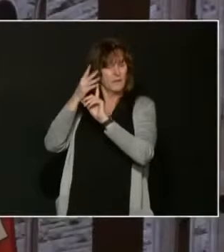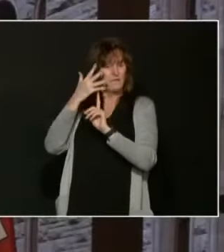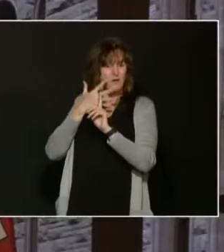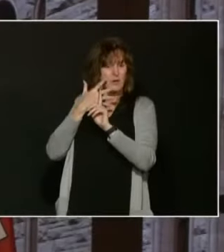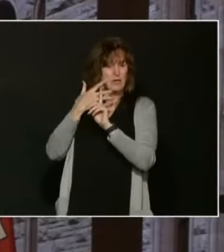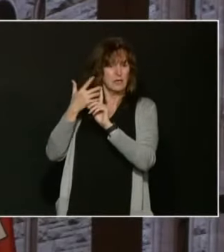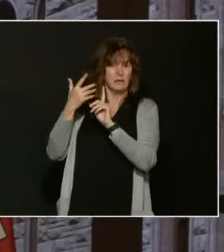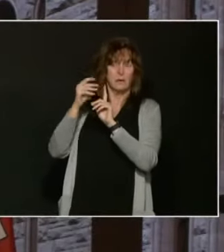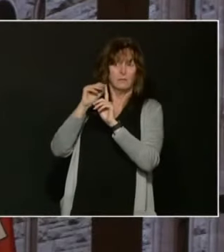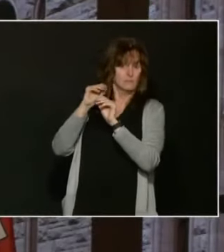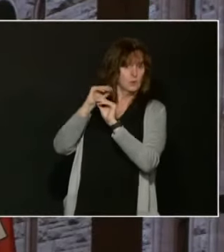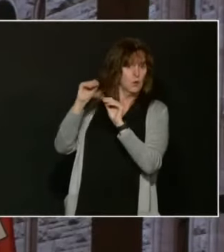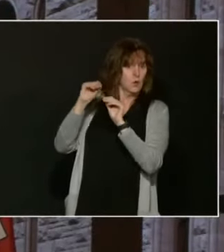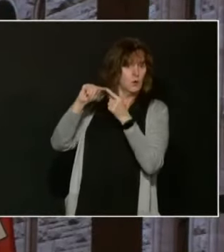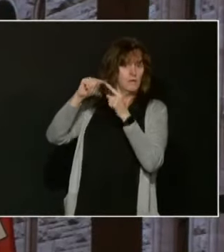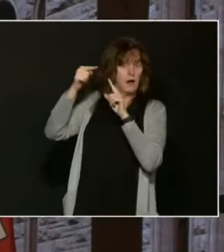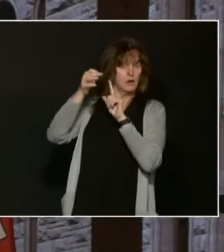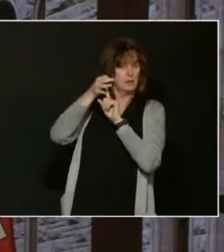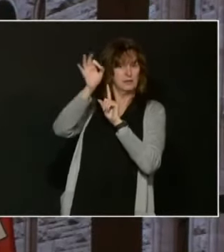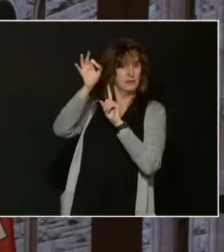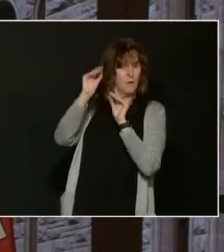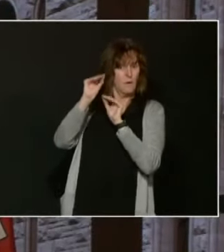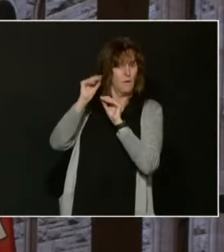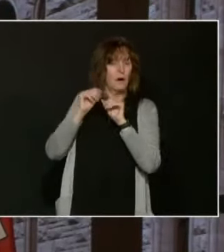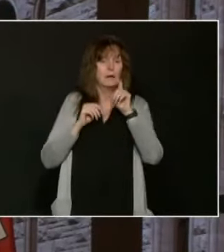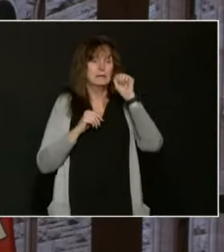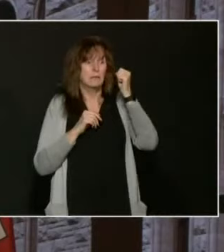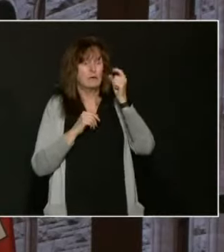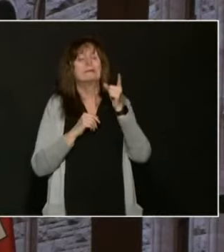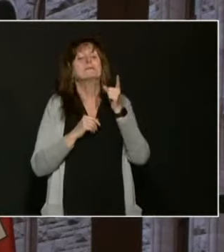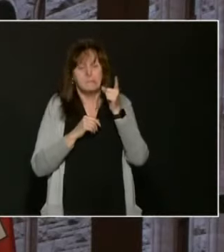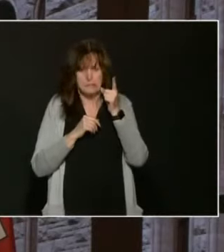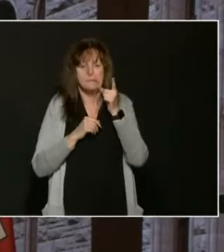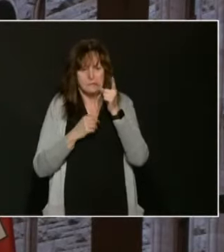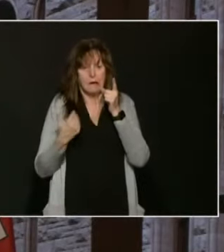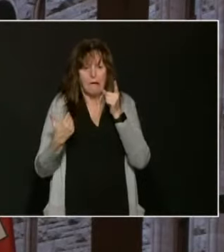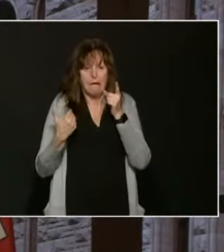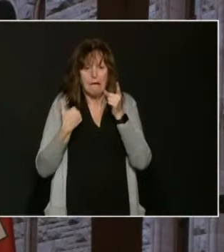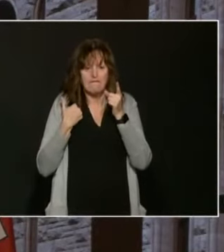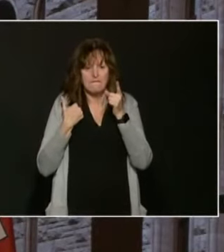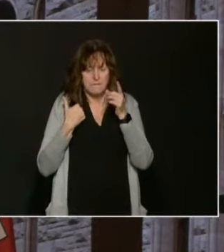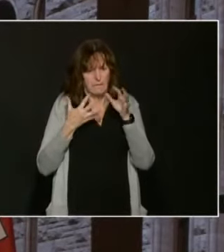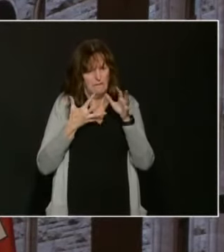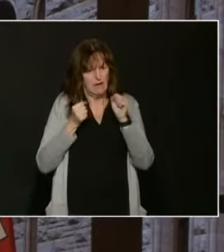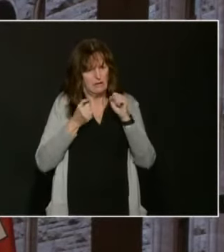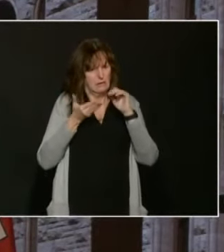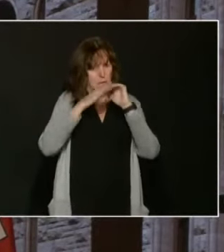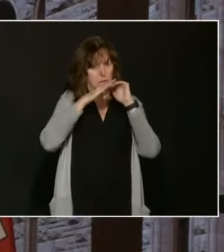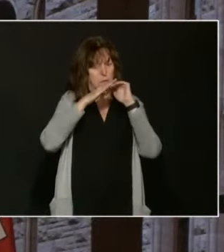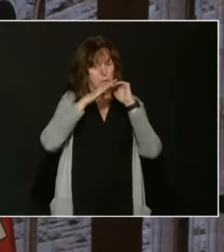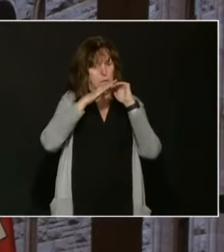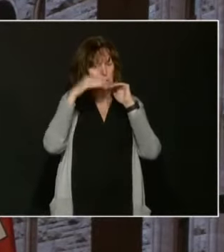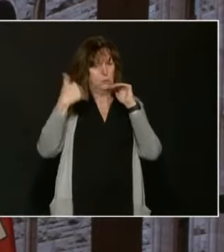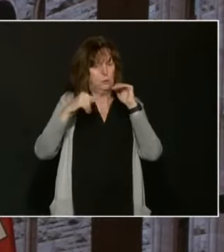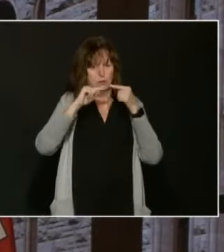Health Sudbury and District area, which has had a rapid increase in the VOCs over the last